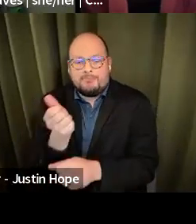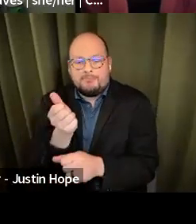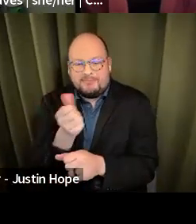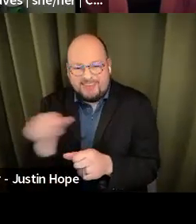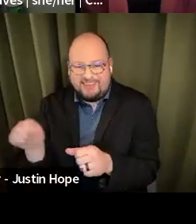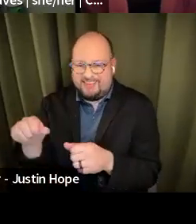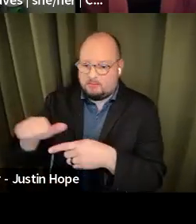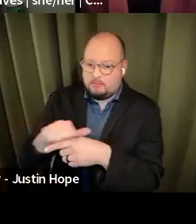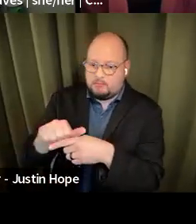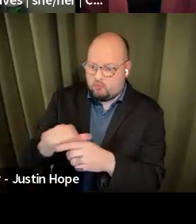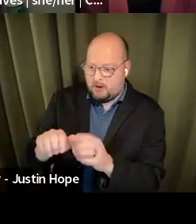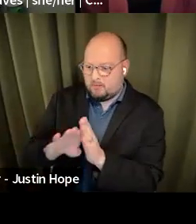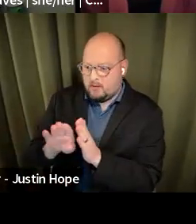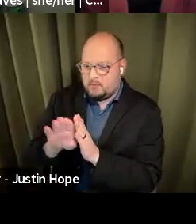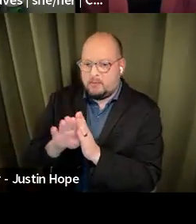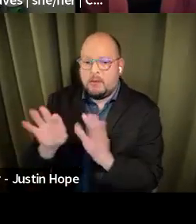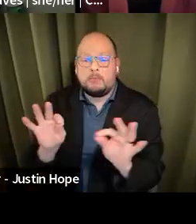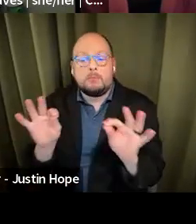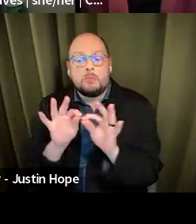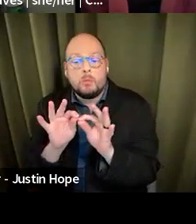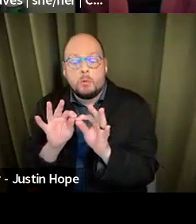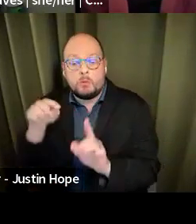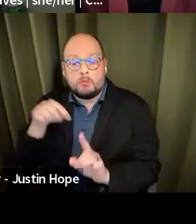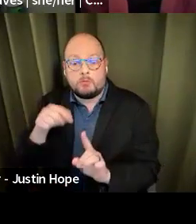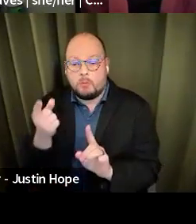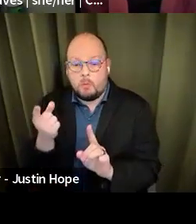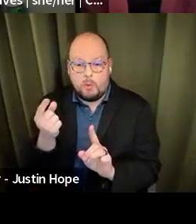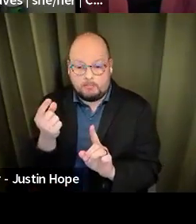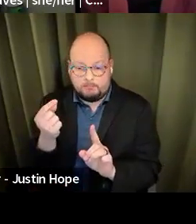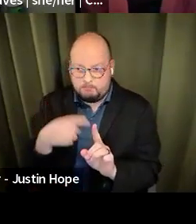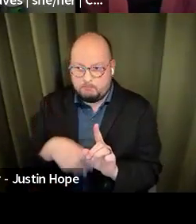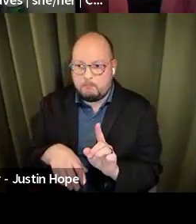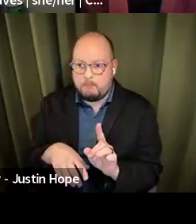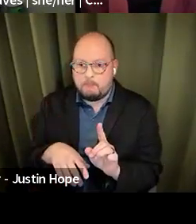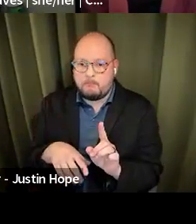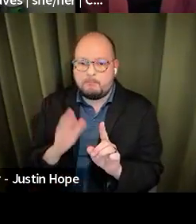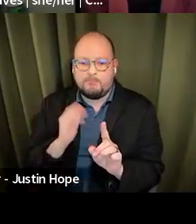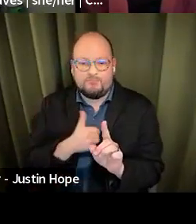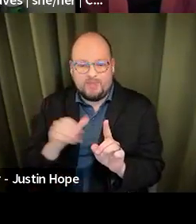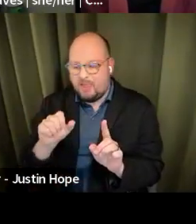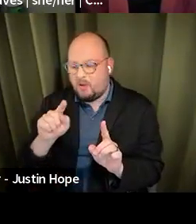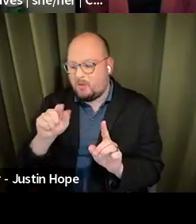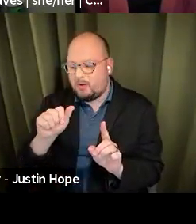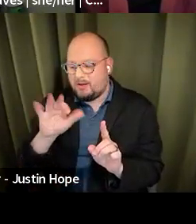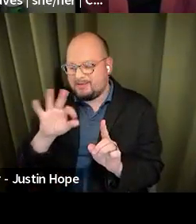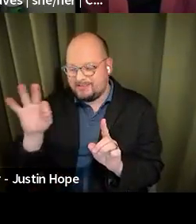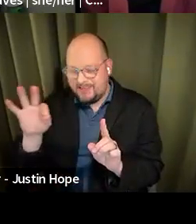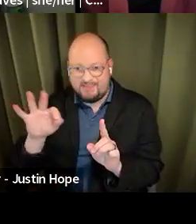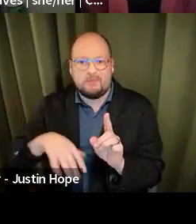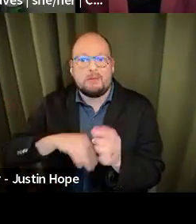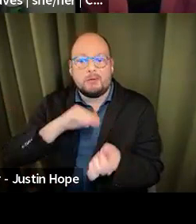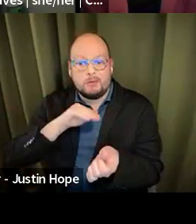take into account that it's important to educate our staff and providers on how